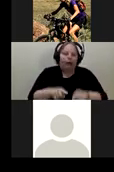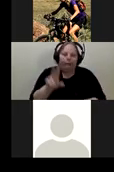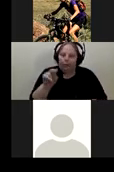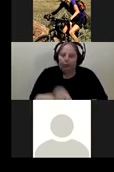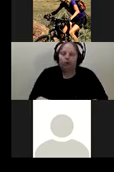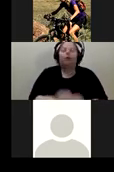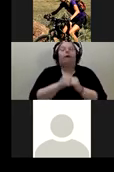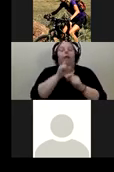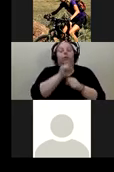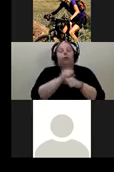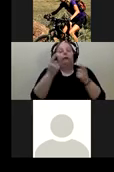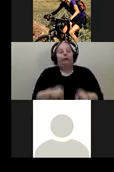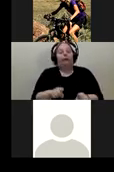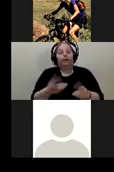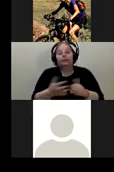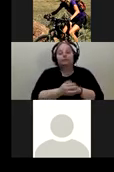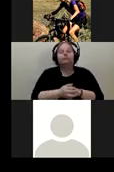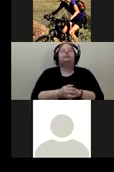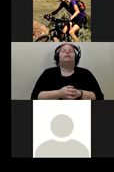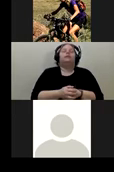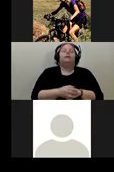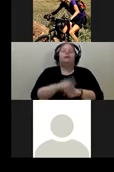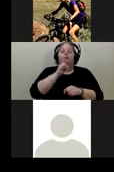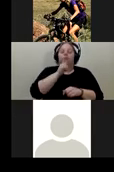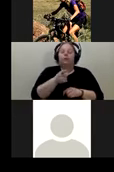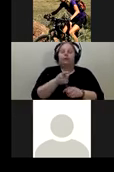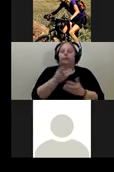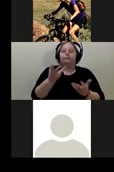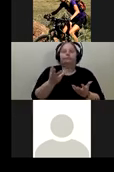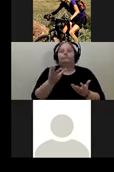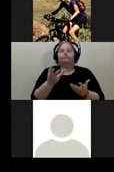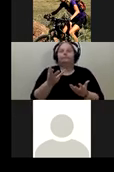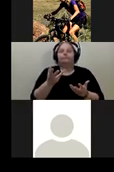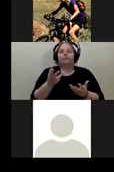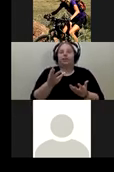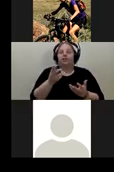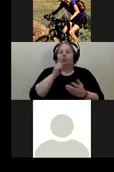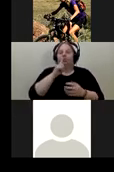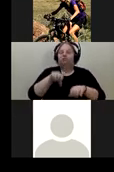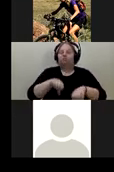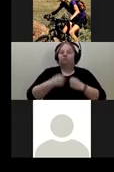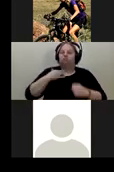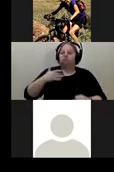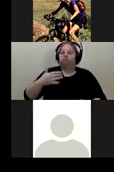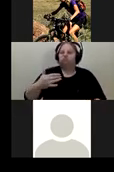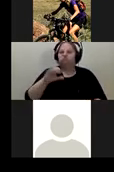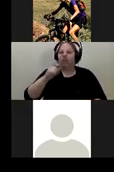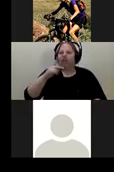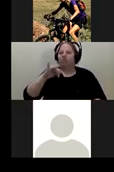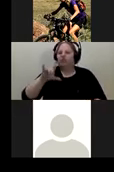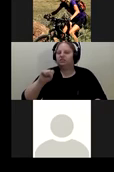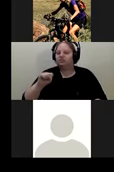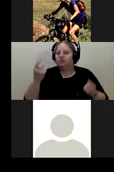way it happens with these really kind of egregious ethics violations is they happen one